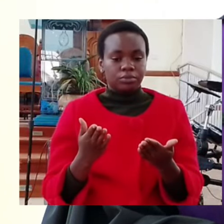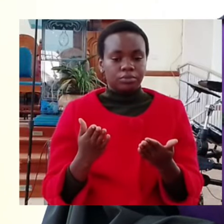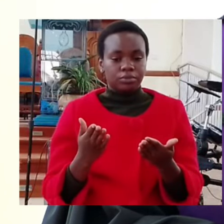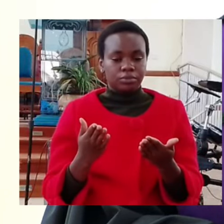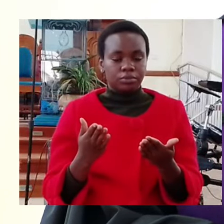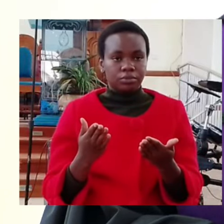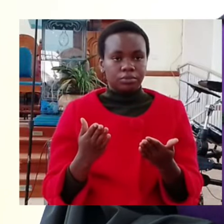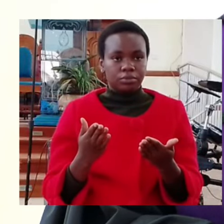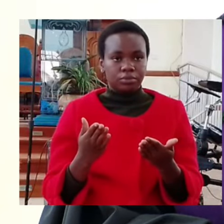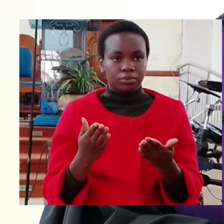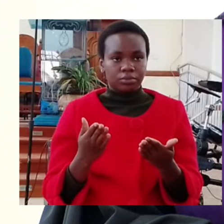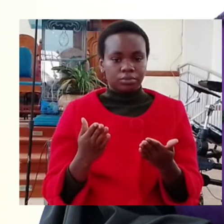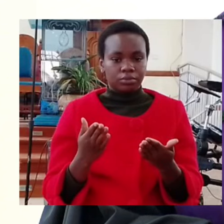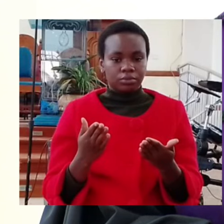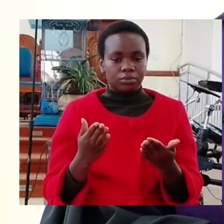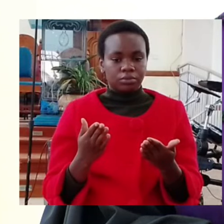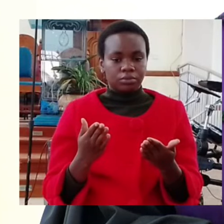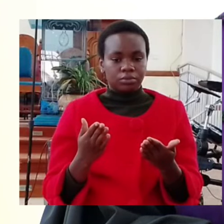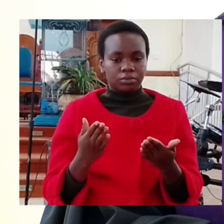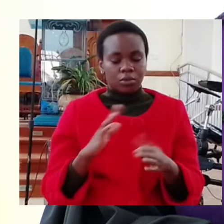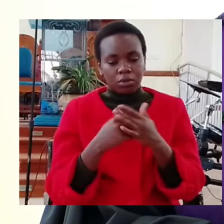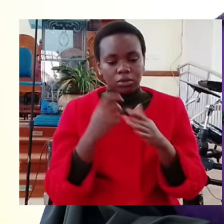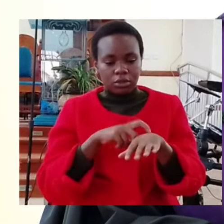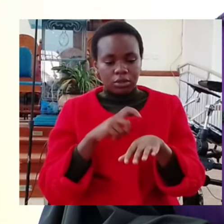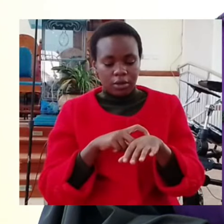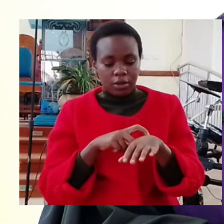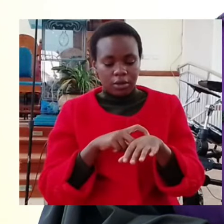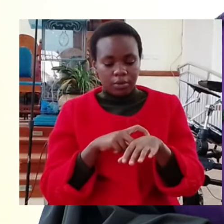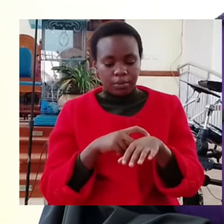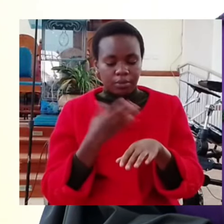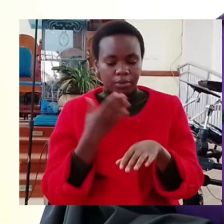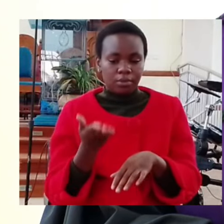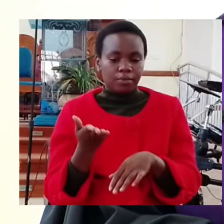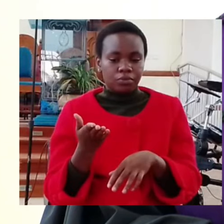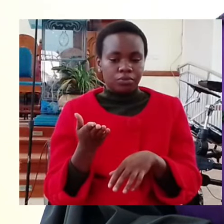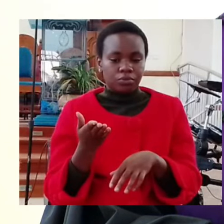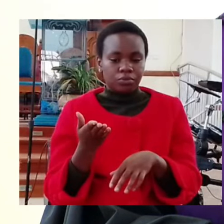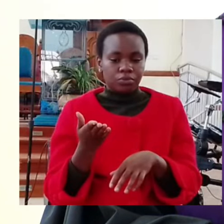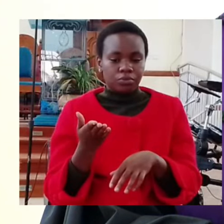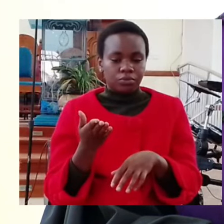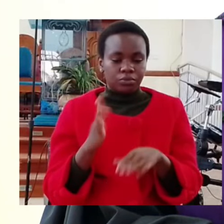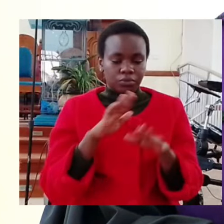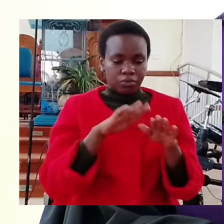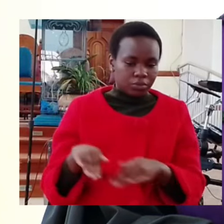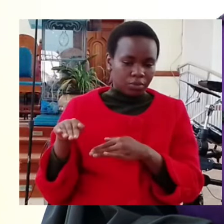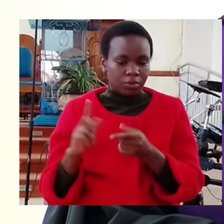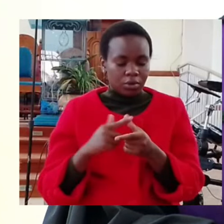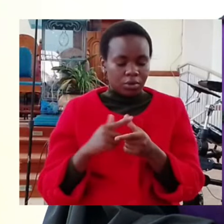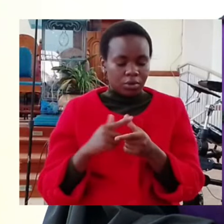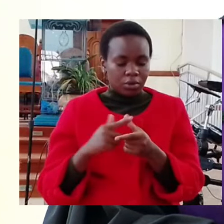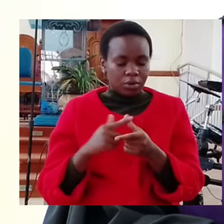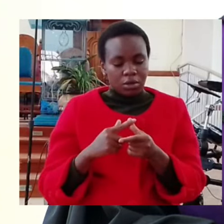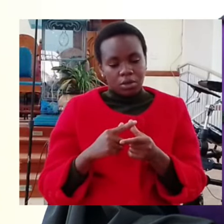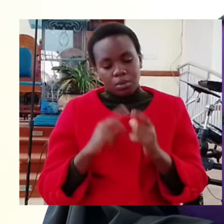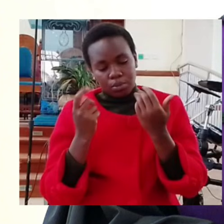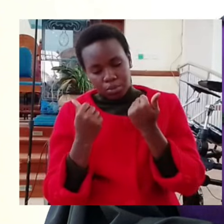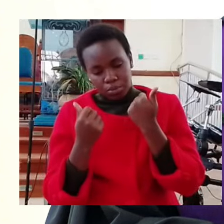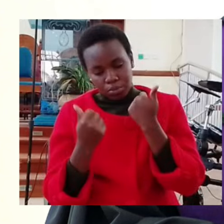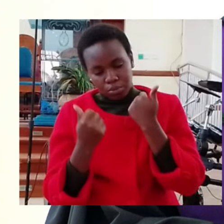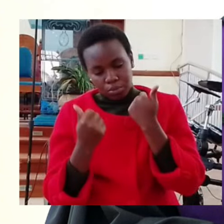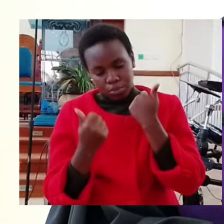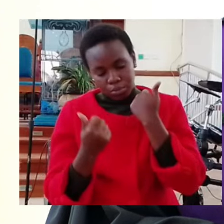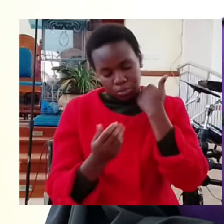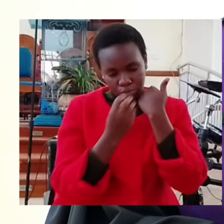encourager. Kuria mwathani okorete. Tugetiganeria adu waito mahofanerio ni madhena na maudu